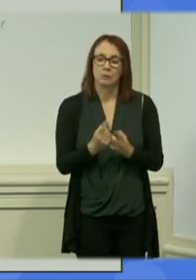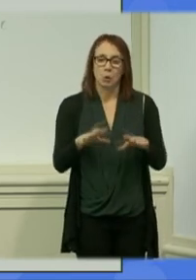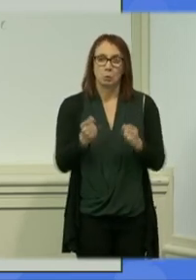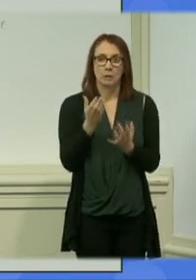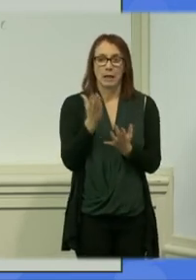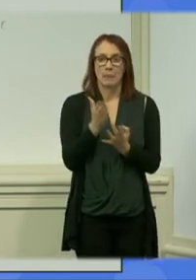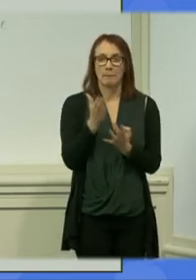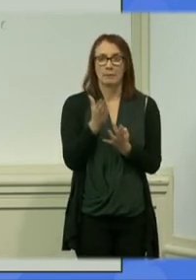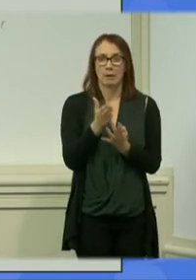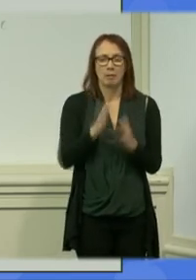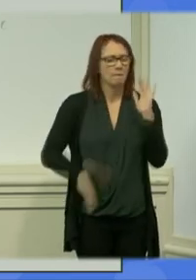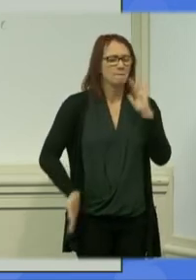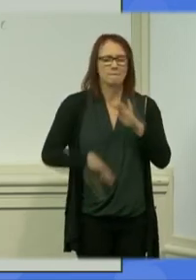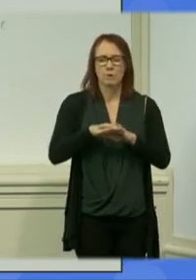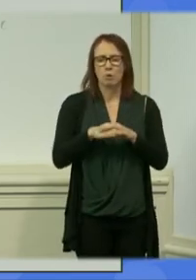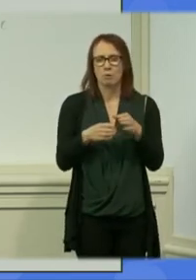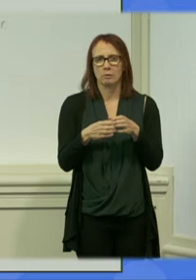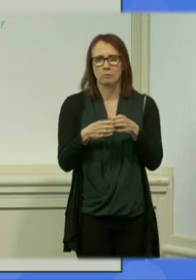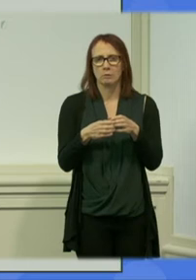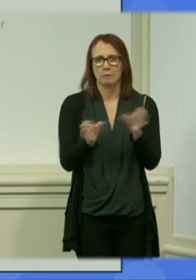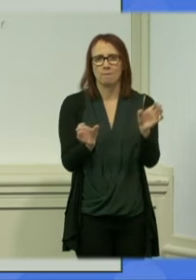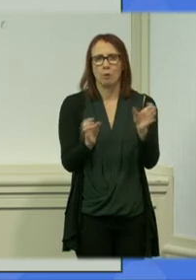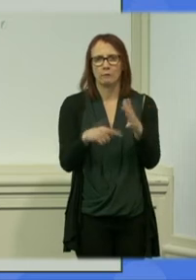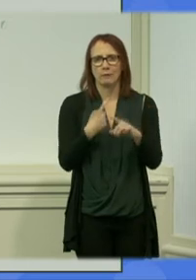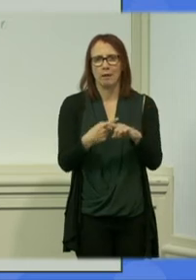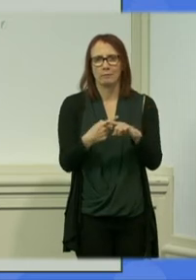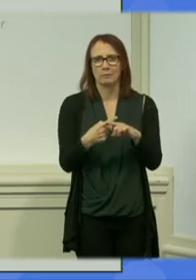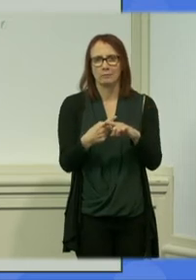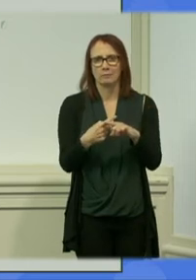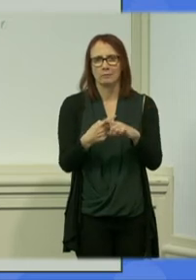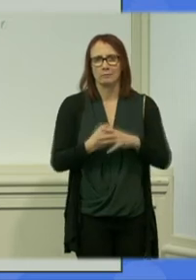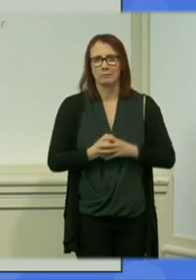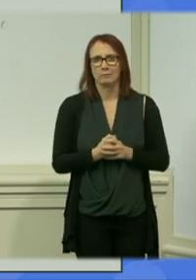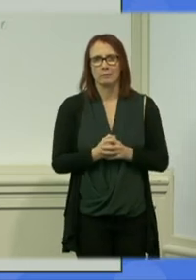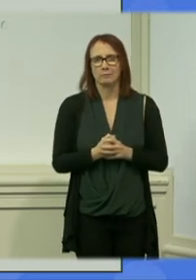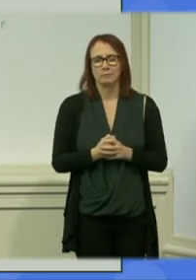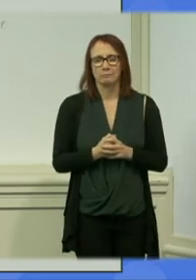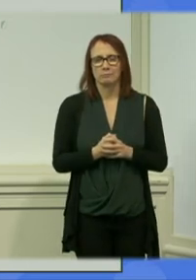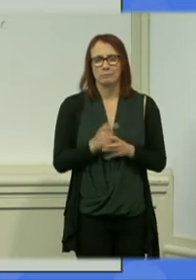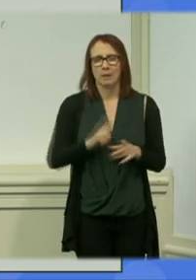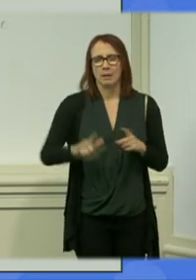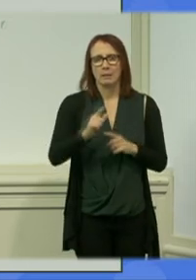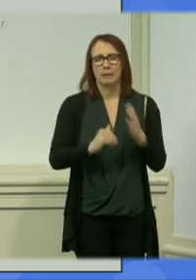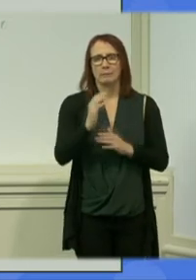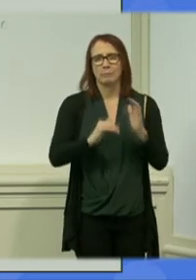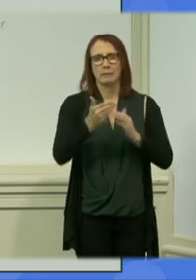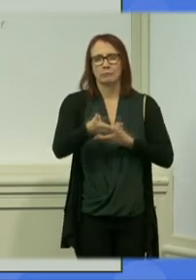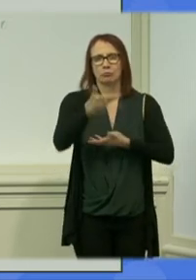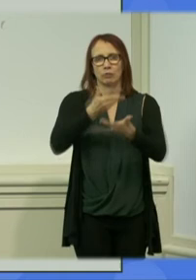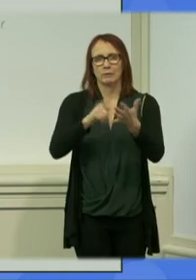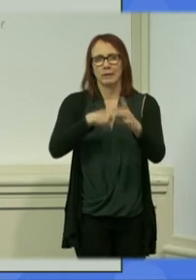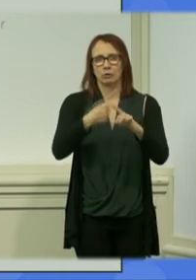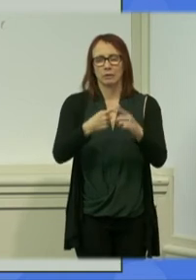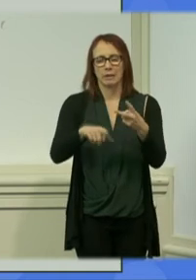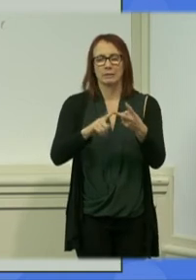with those fully devolved taxes. Fully devolved land and buildings transaction tax,